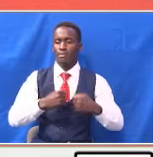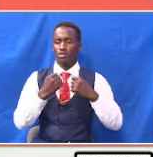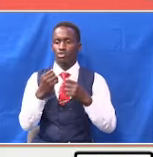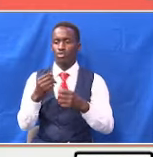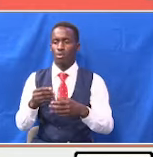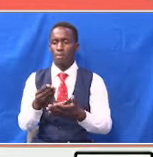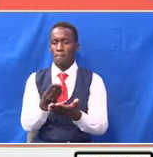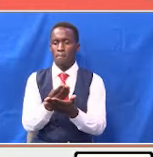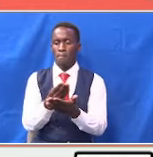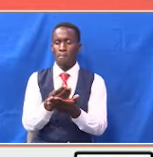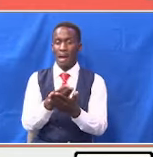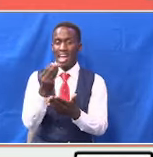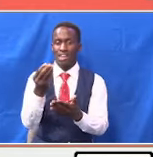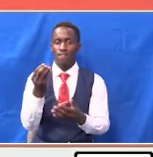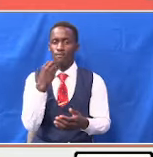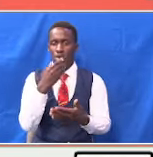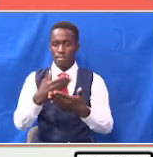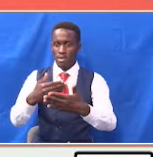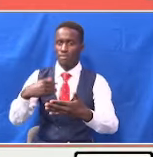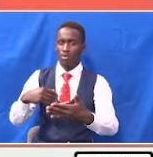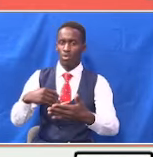to be translated